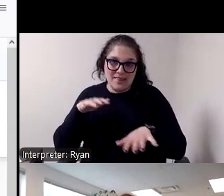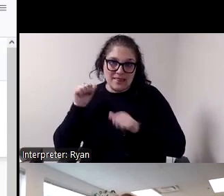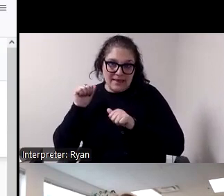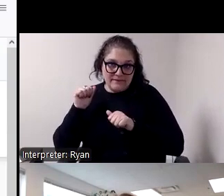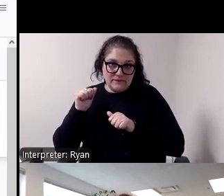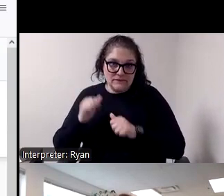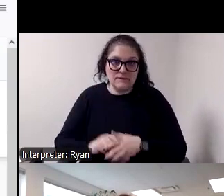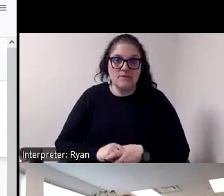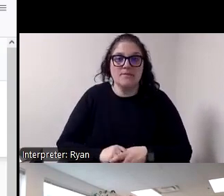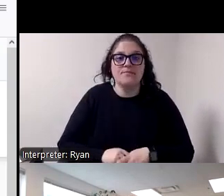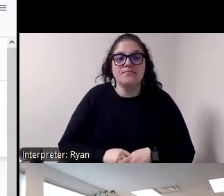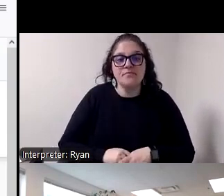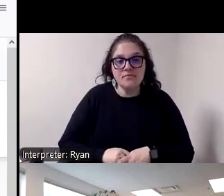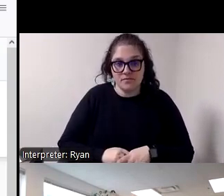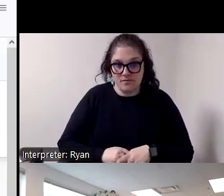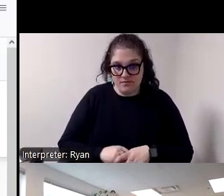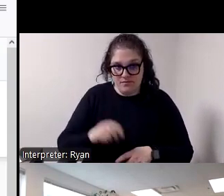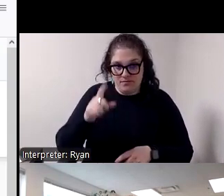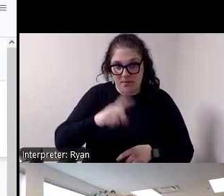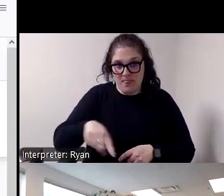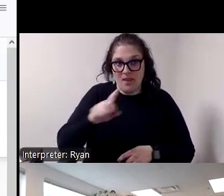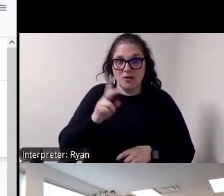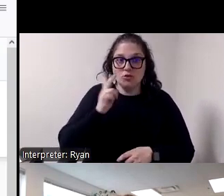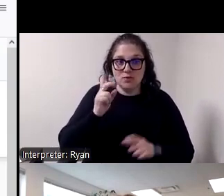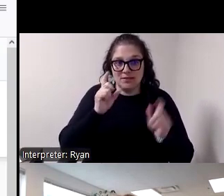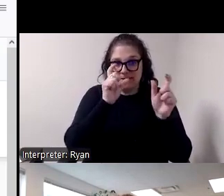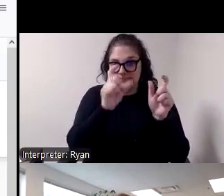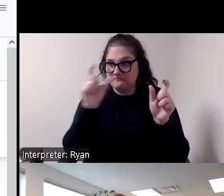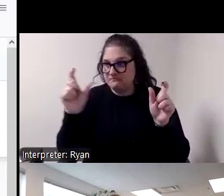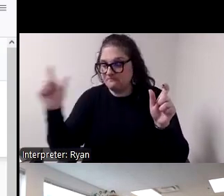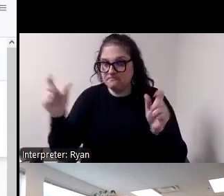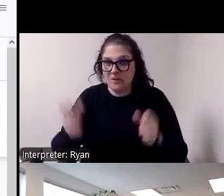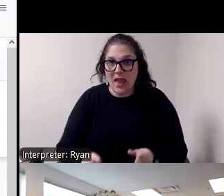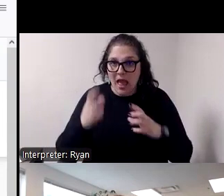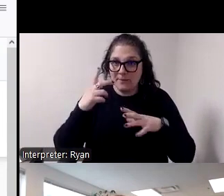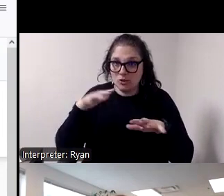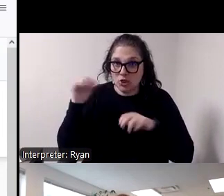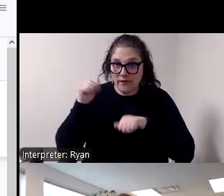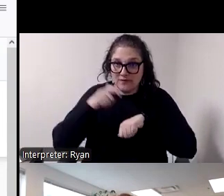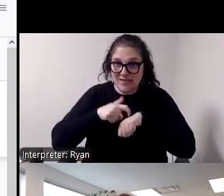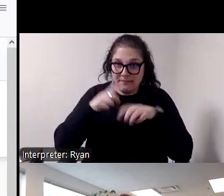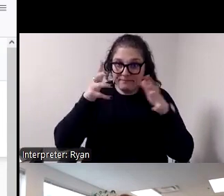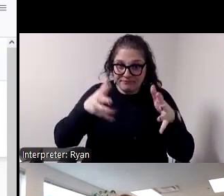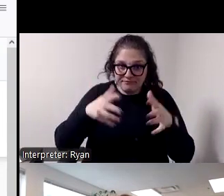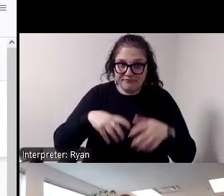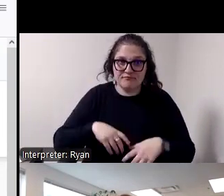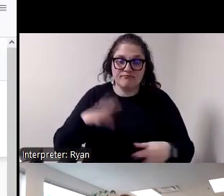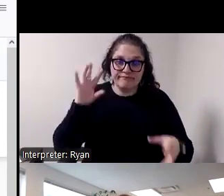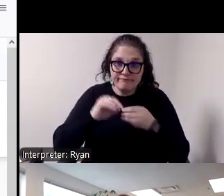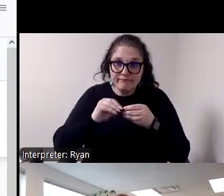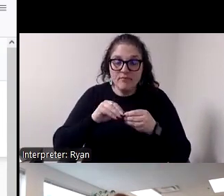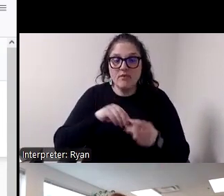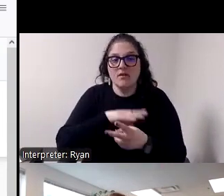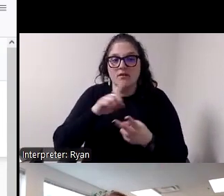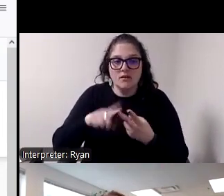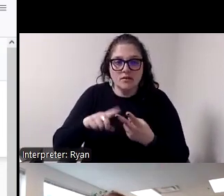So in this screen, you can view all your different leave balances, your leave details. So this shows